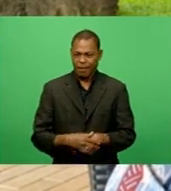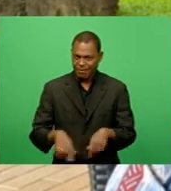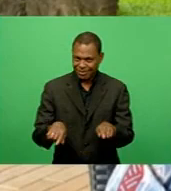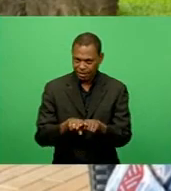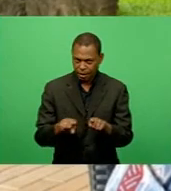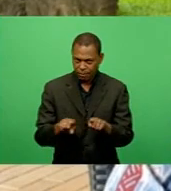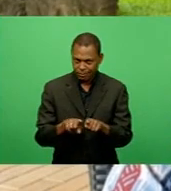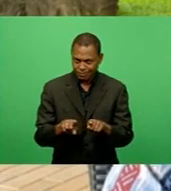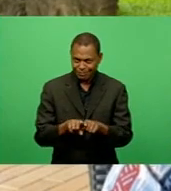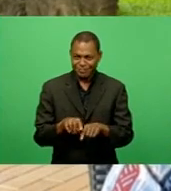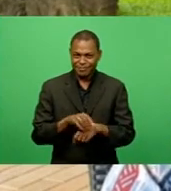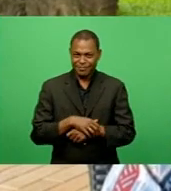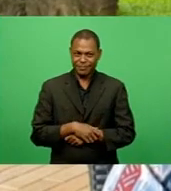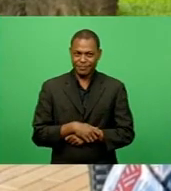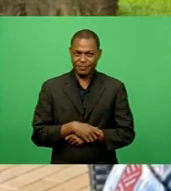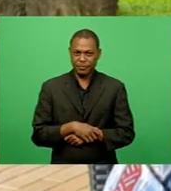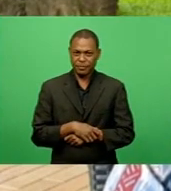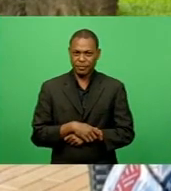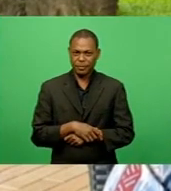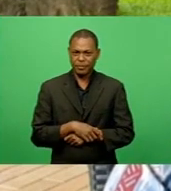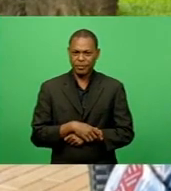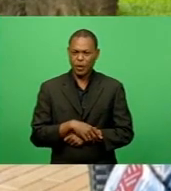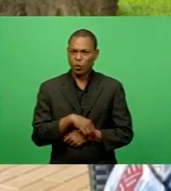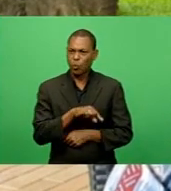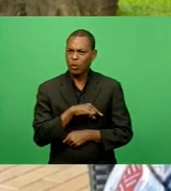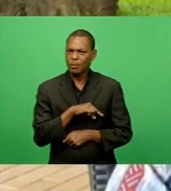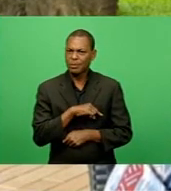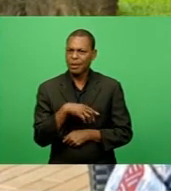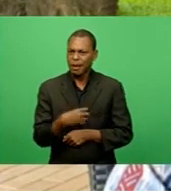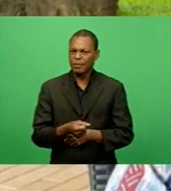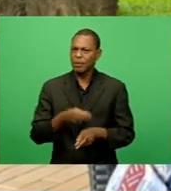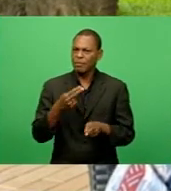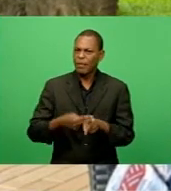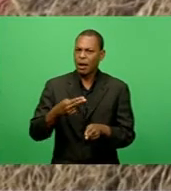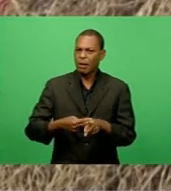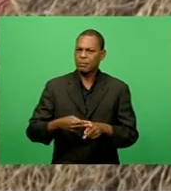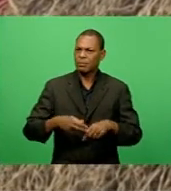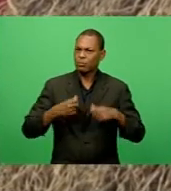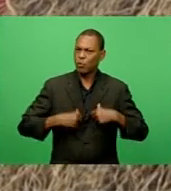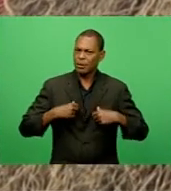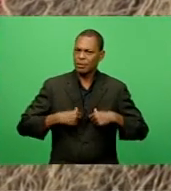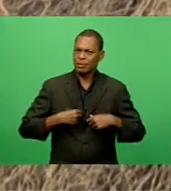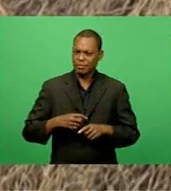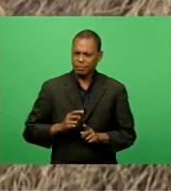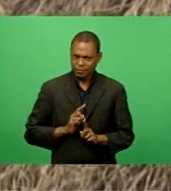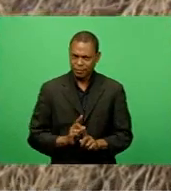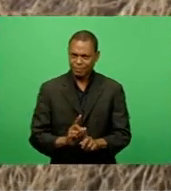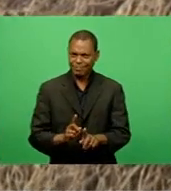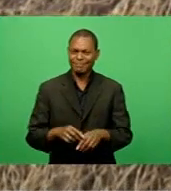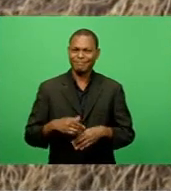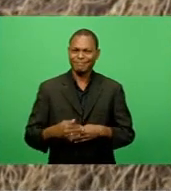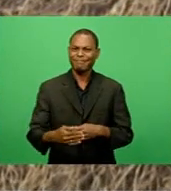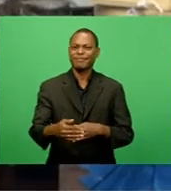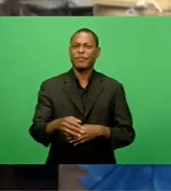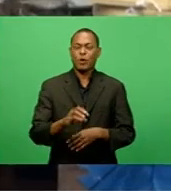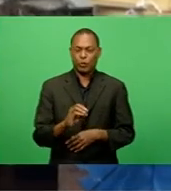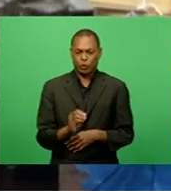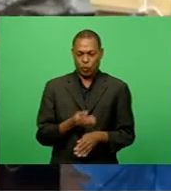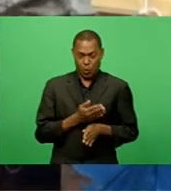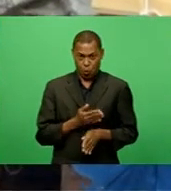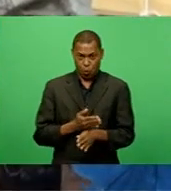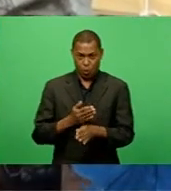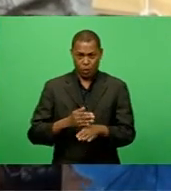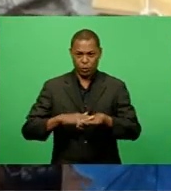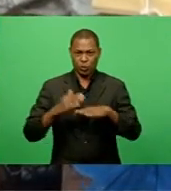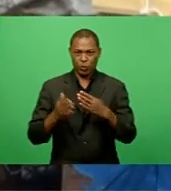in terms of the general farming practices that needs to be followed. Tuivuniwai says they are also working to improve the